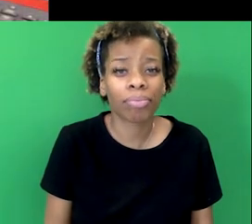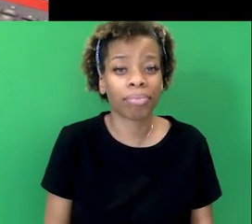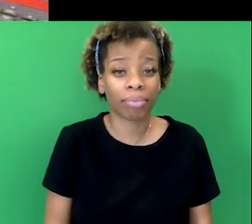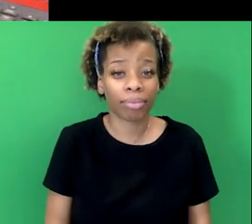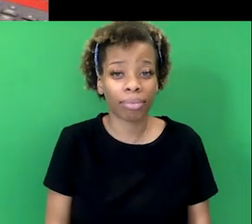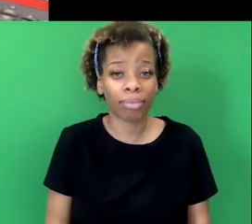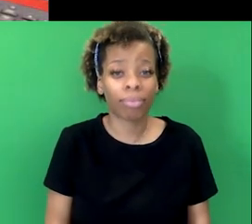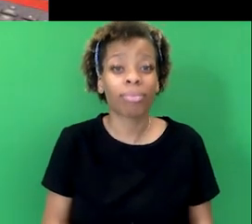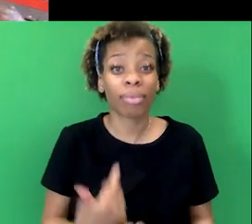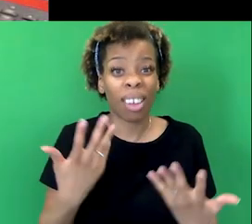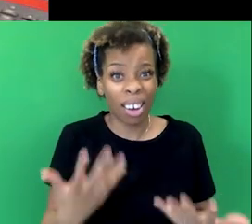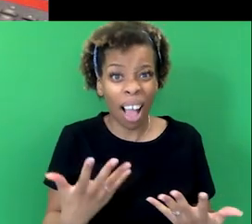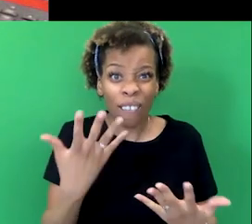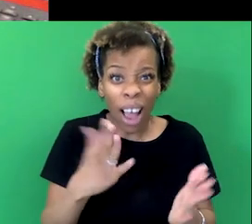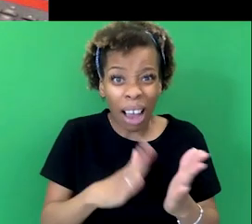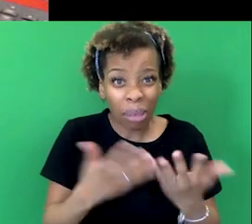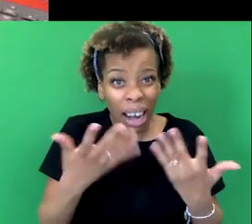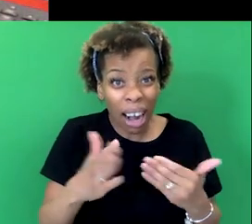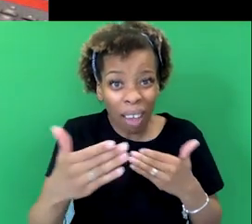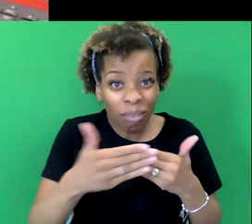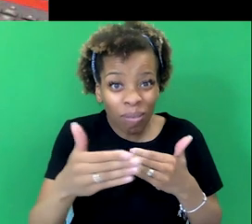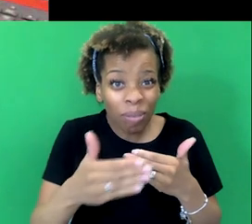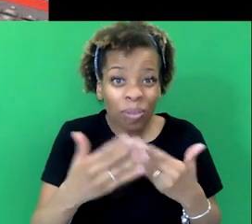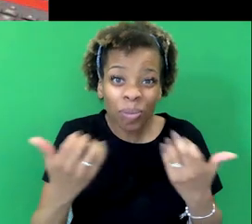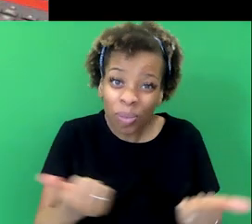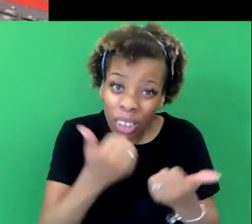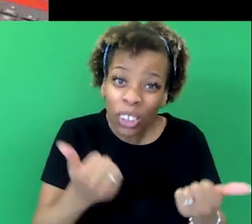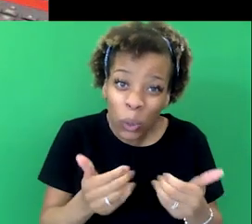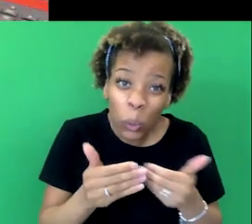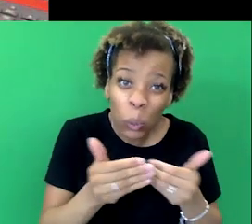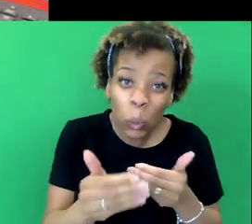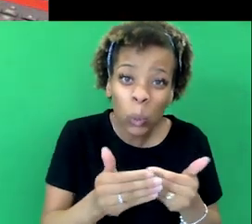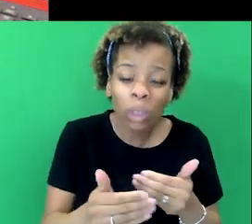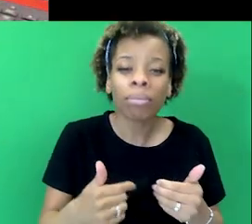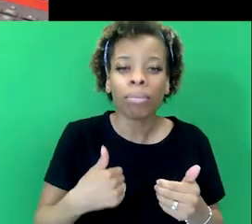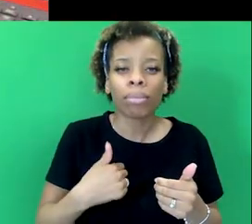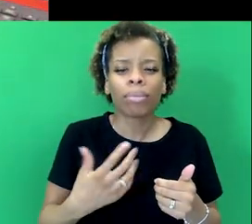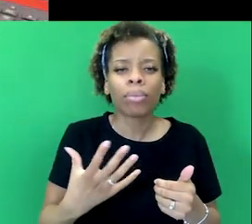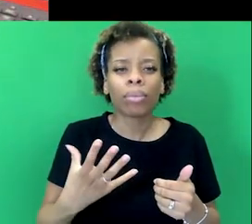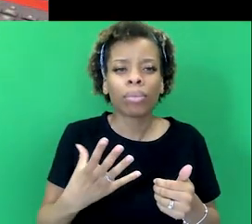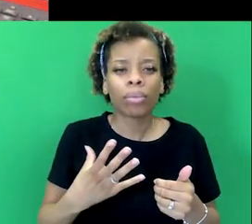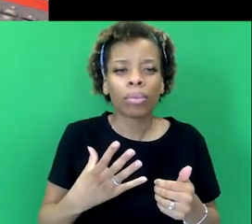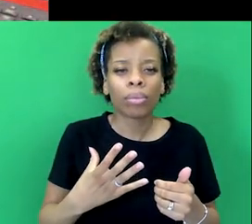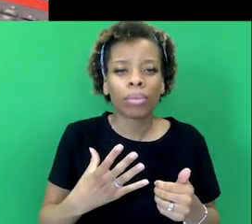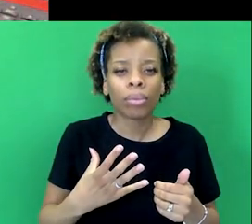I wanted to bring you in partly for something that Catherine has started to